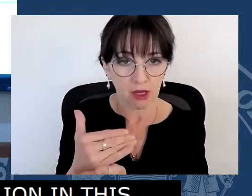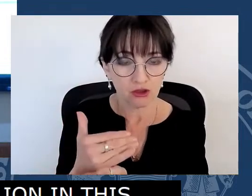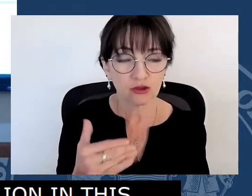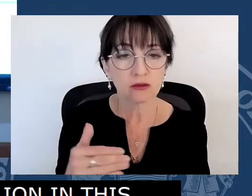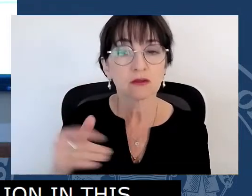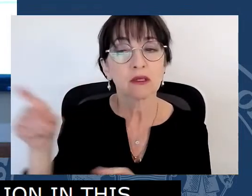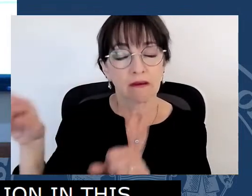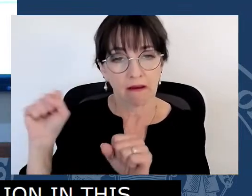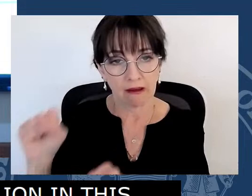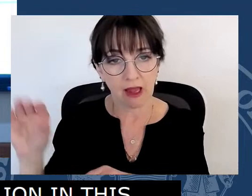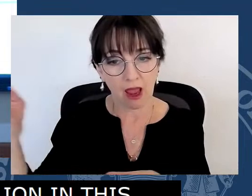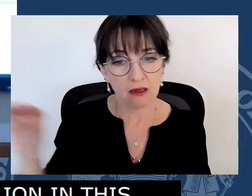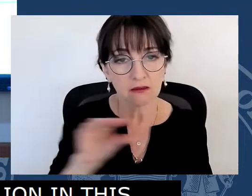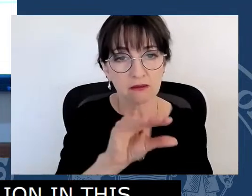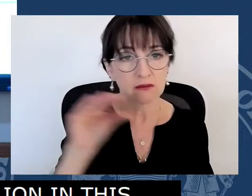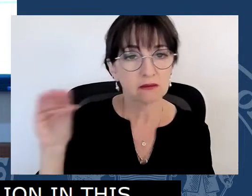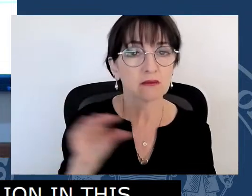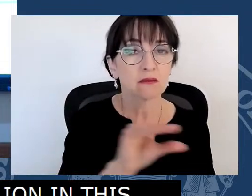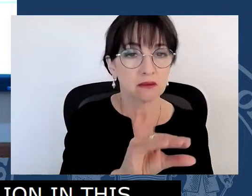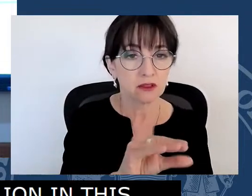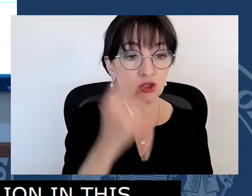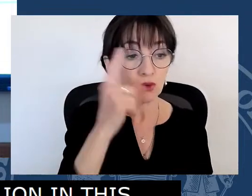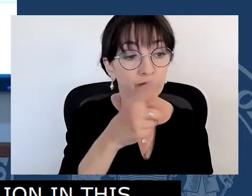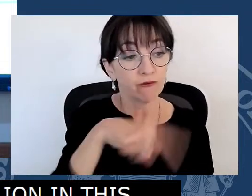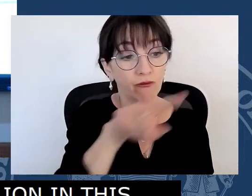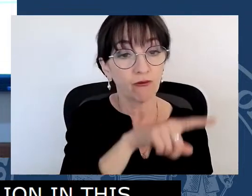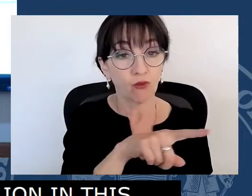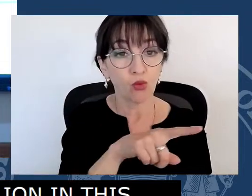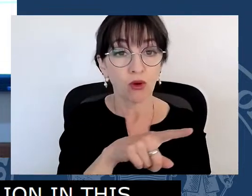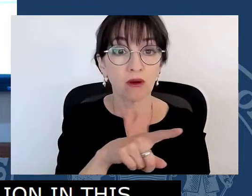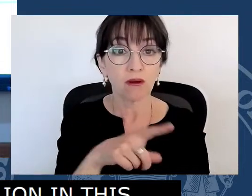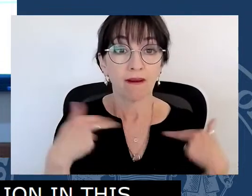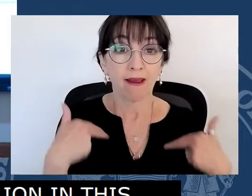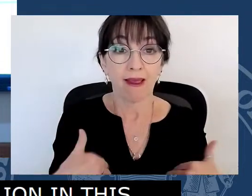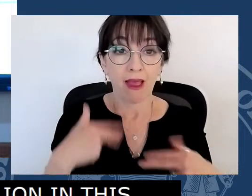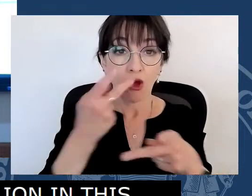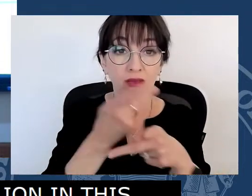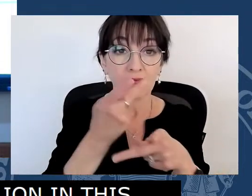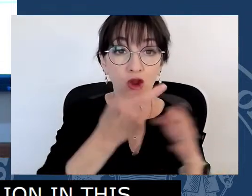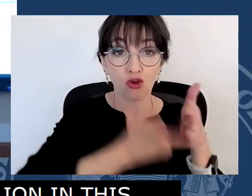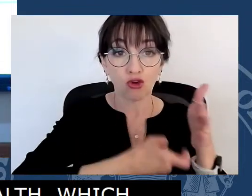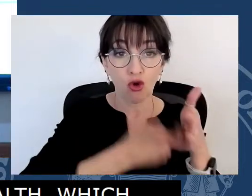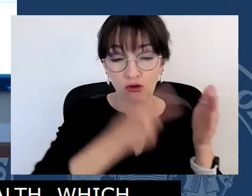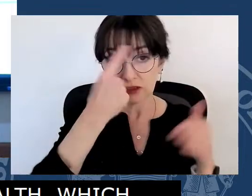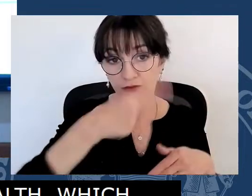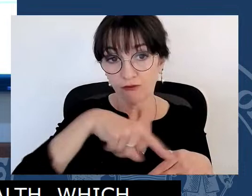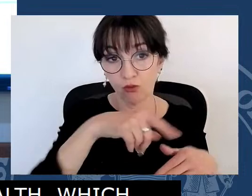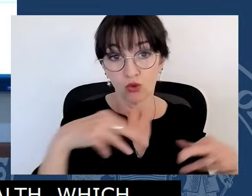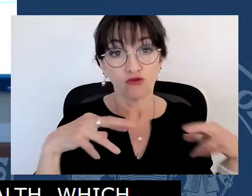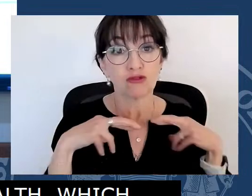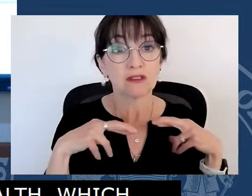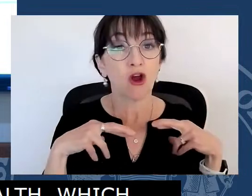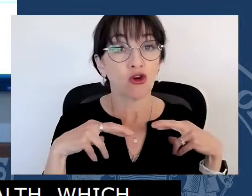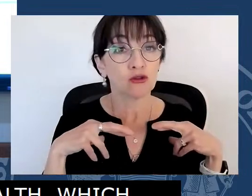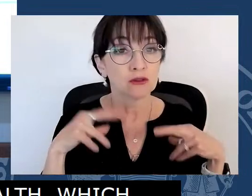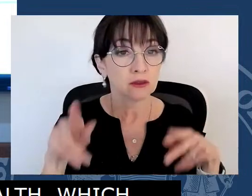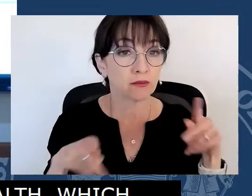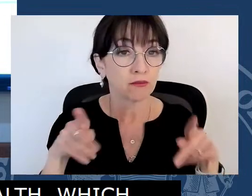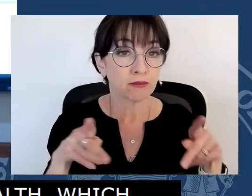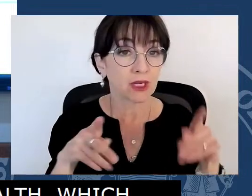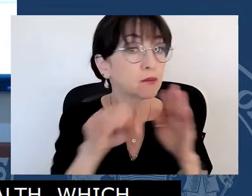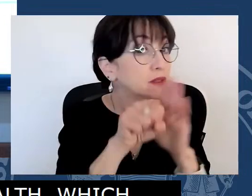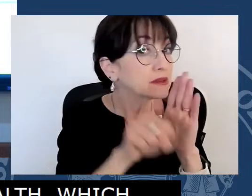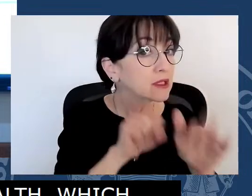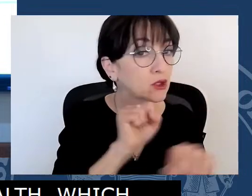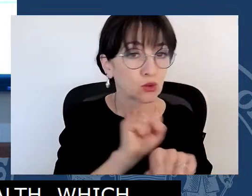health, which then, once you get it funded at a higher level, then it gets way